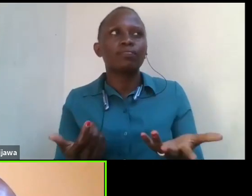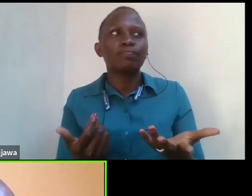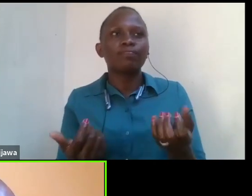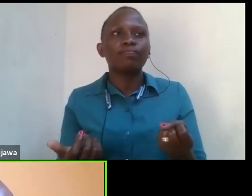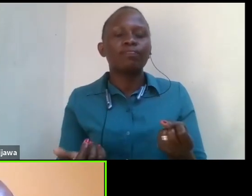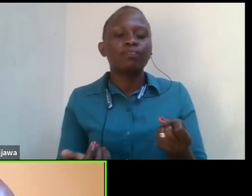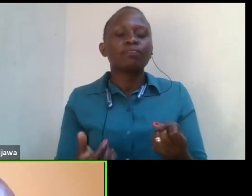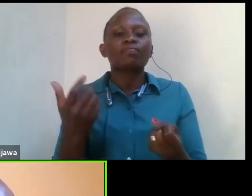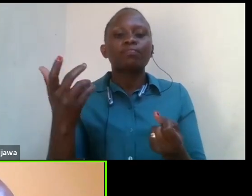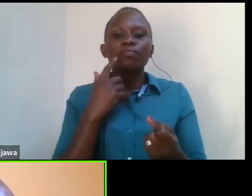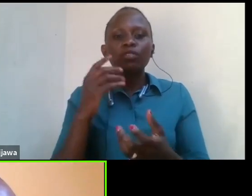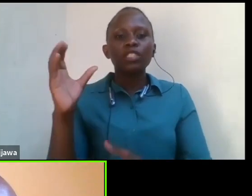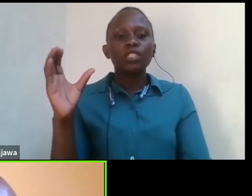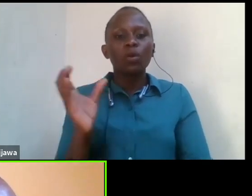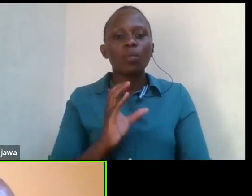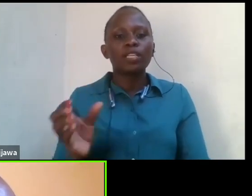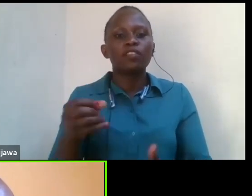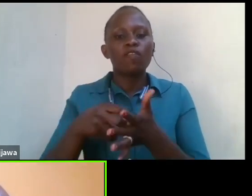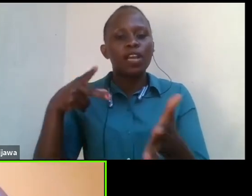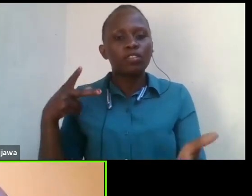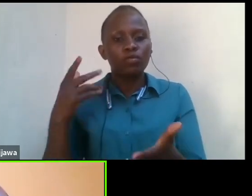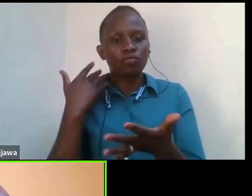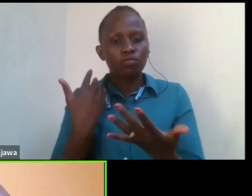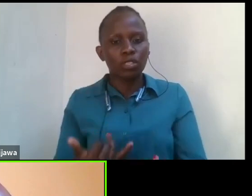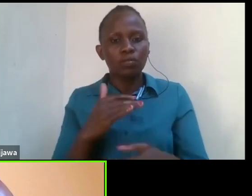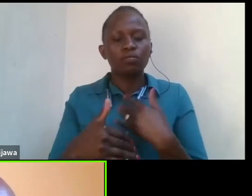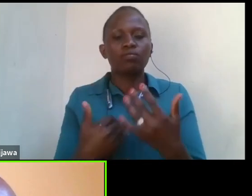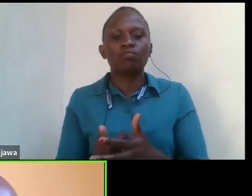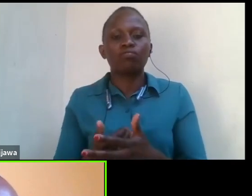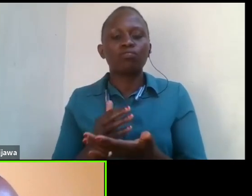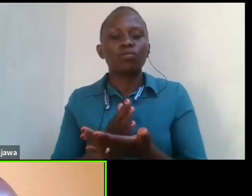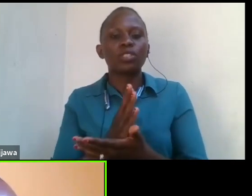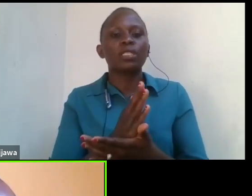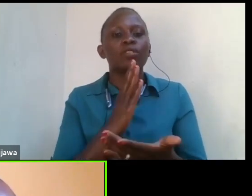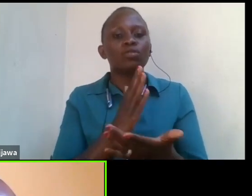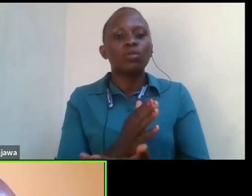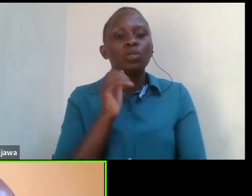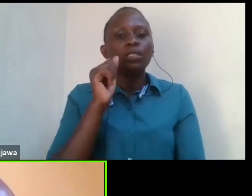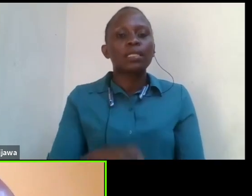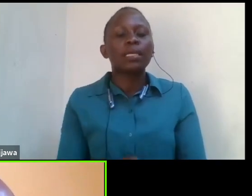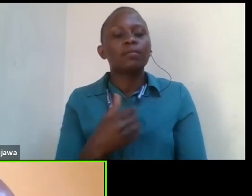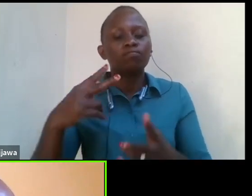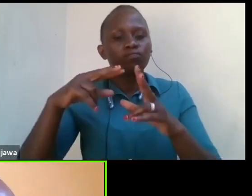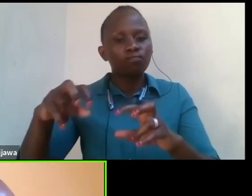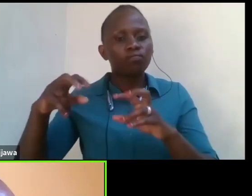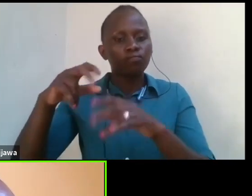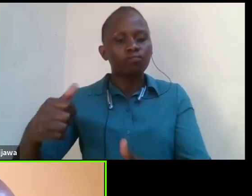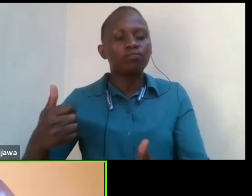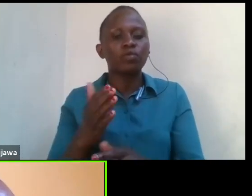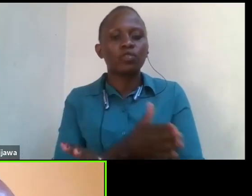aspect of a commercial value onto it, and it's now in the market. It's now actually serving the intended